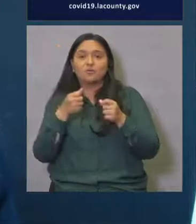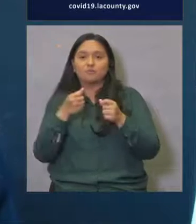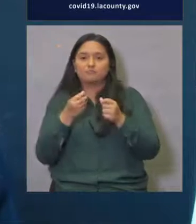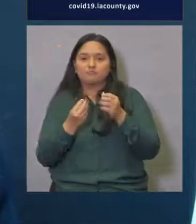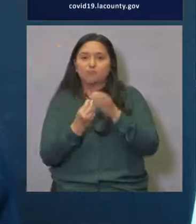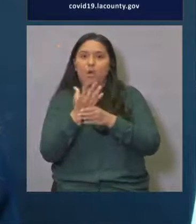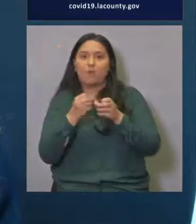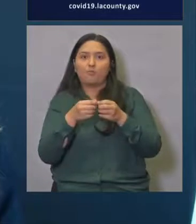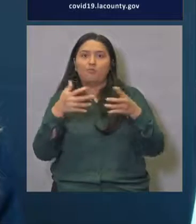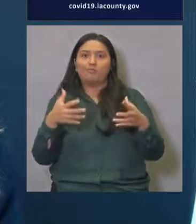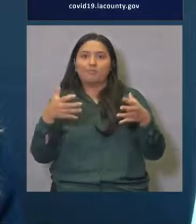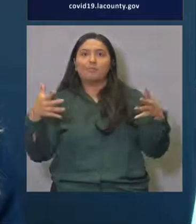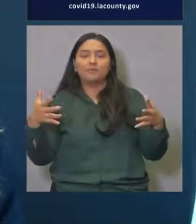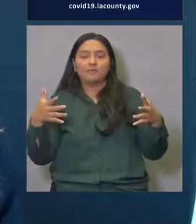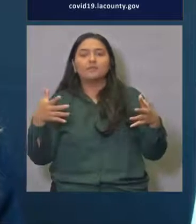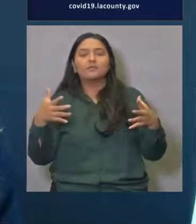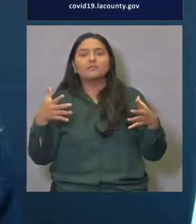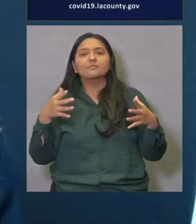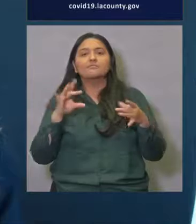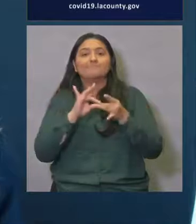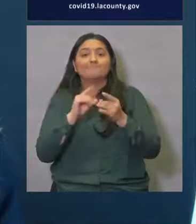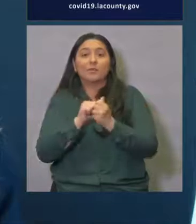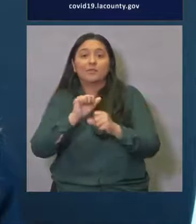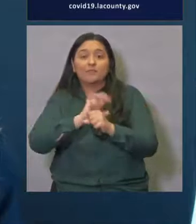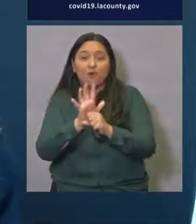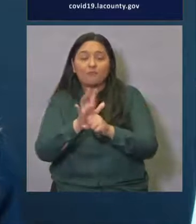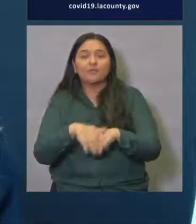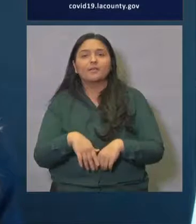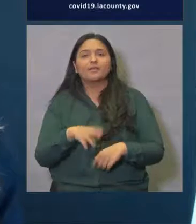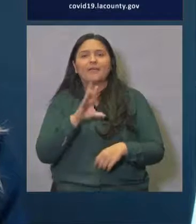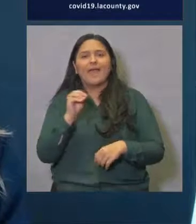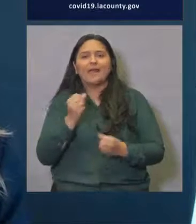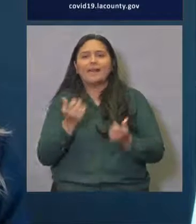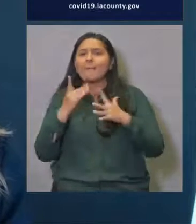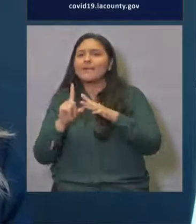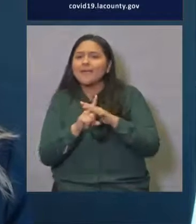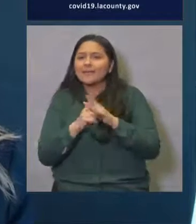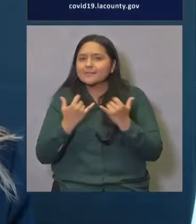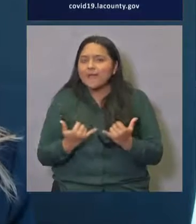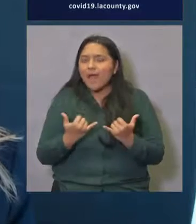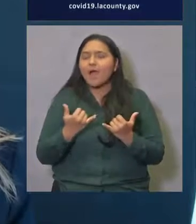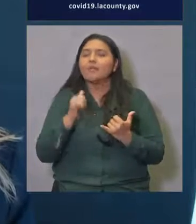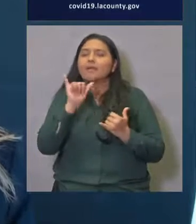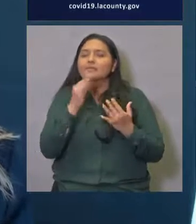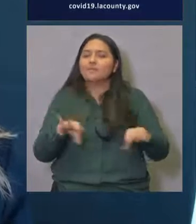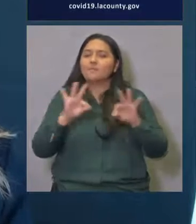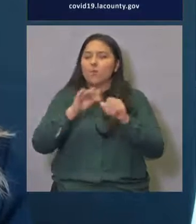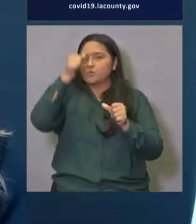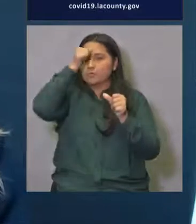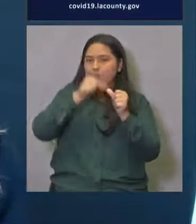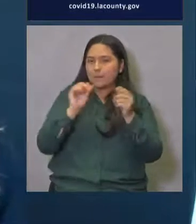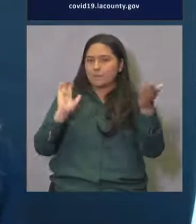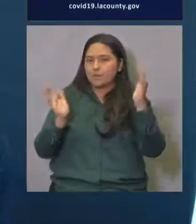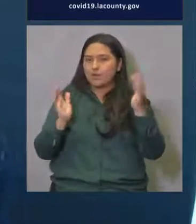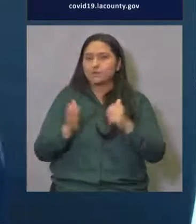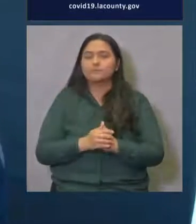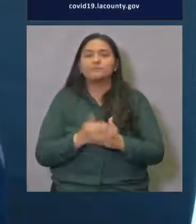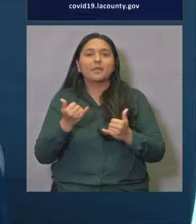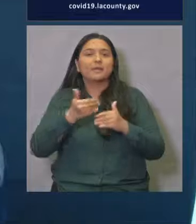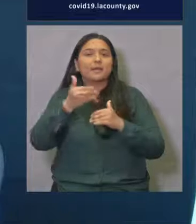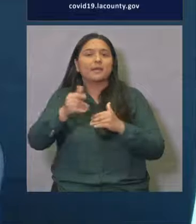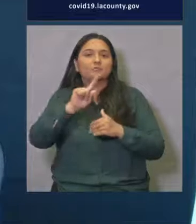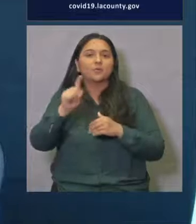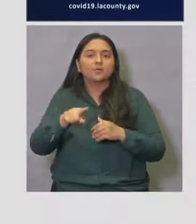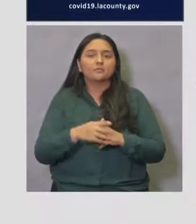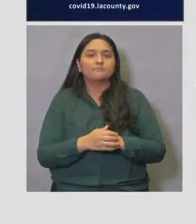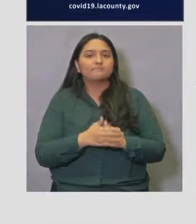lower base of cases that we're operating on right now is critically important to keep in mind. We'll take the next question. Thank